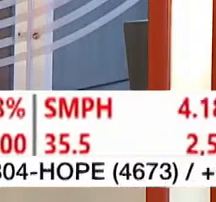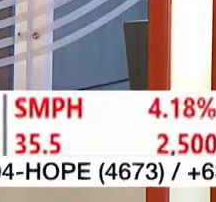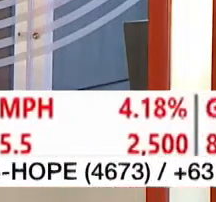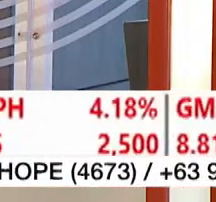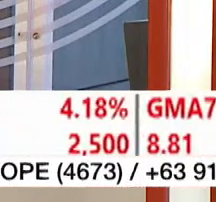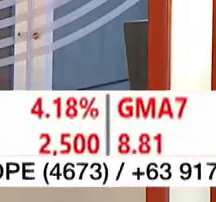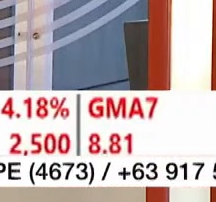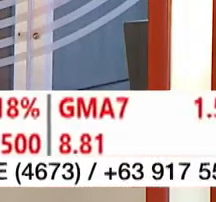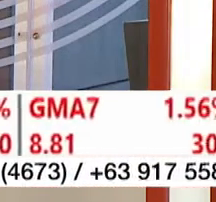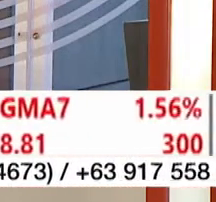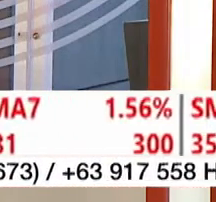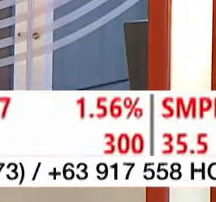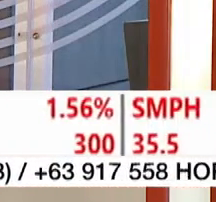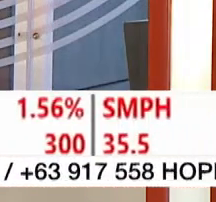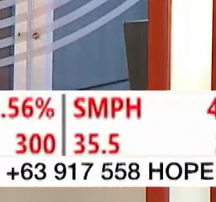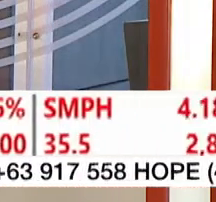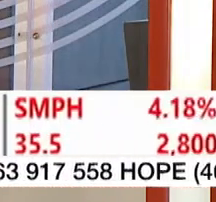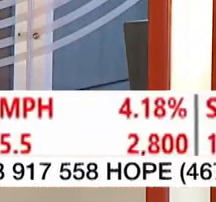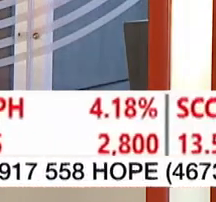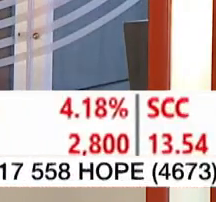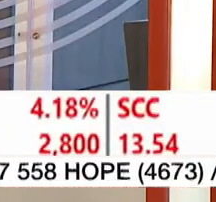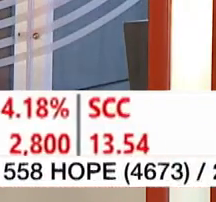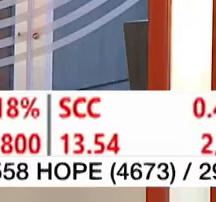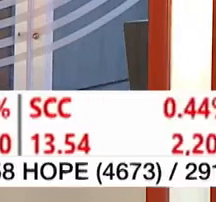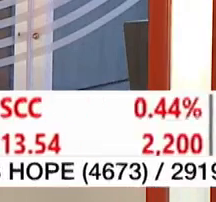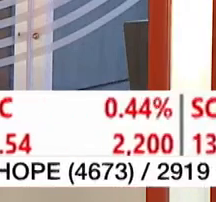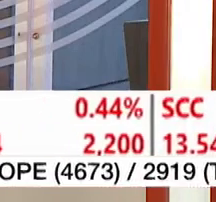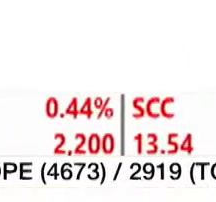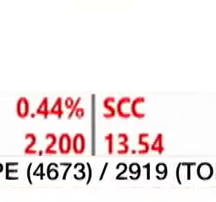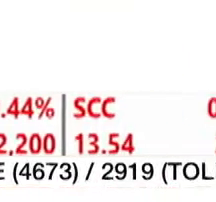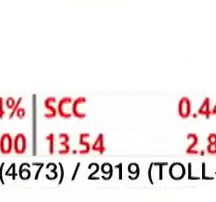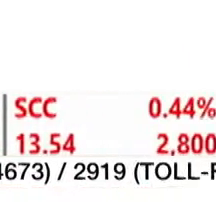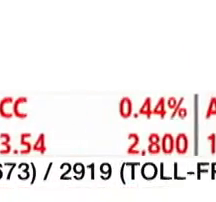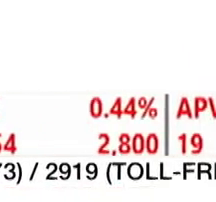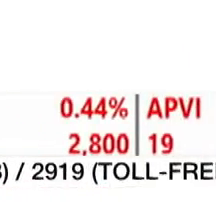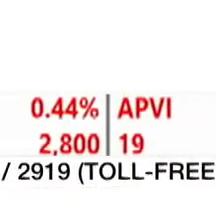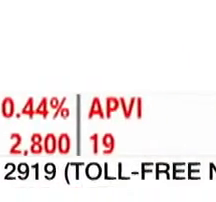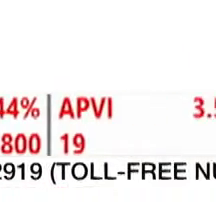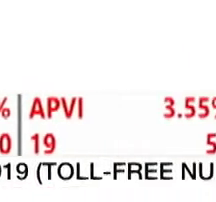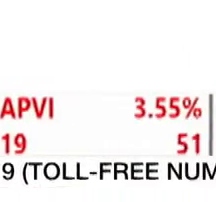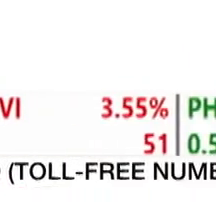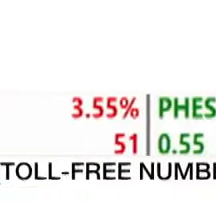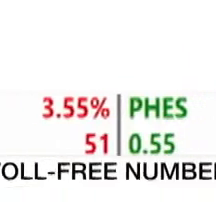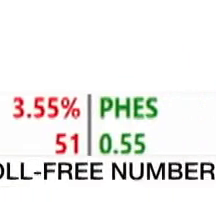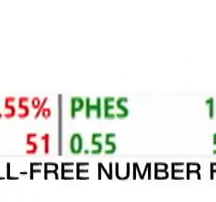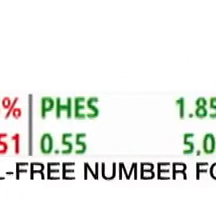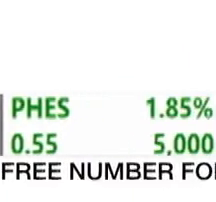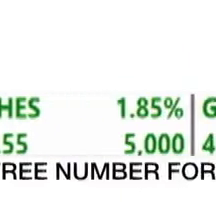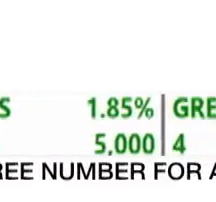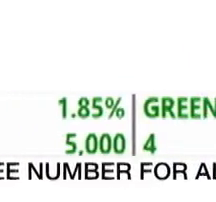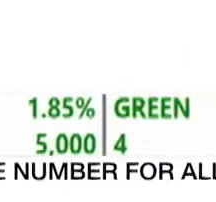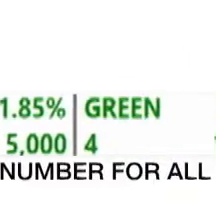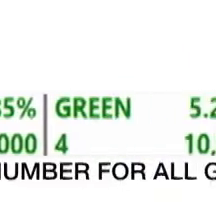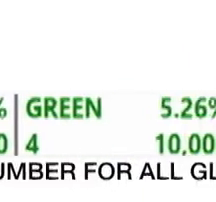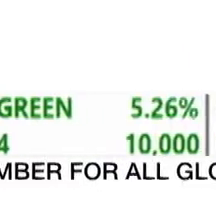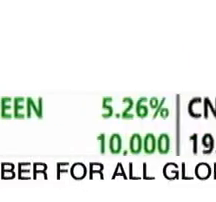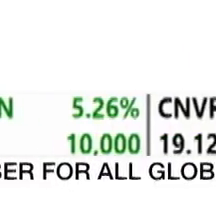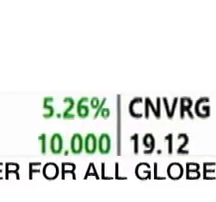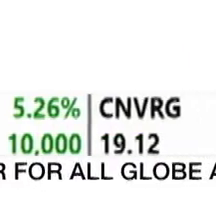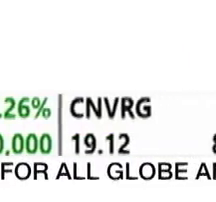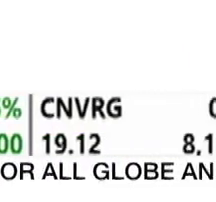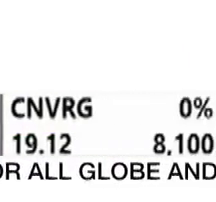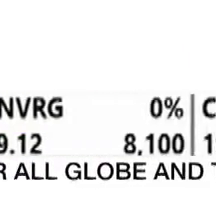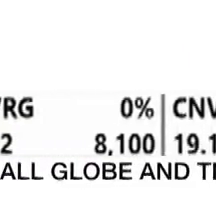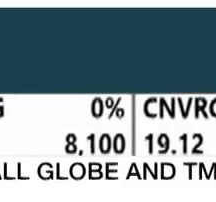talk to Dr. Jose Rene De Grano. He's president of the Private Hospitals Association of the Philippines, Inc. Dr. De Grano, welcome to